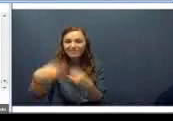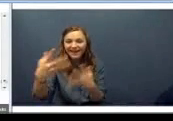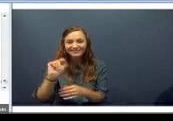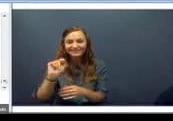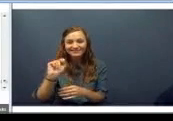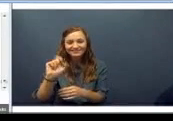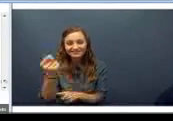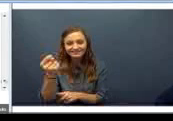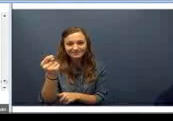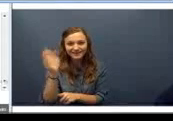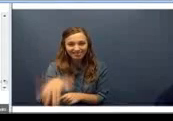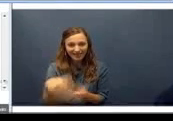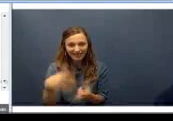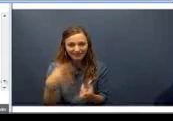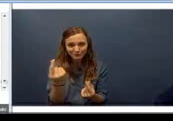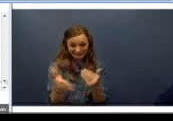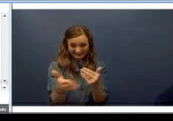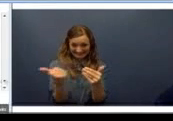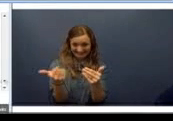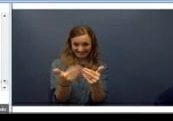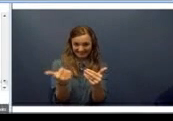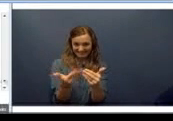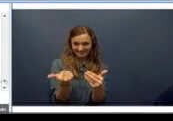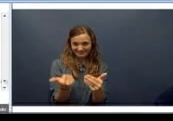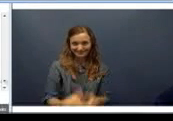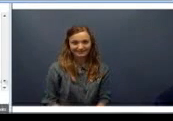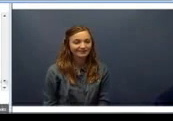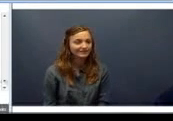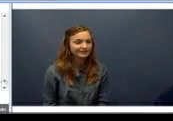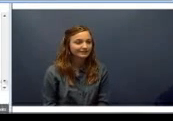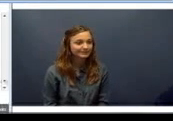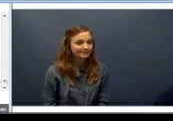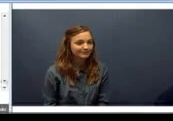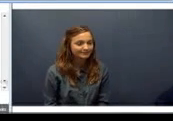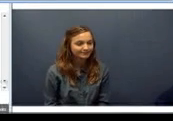just by providing a text equivalent, which is very easy to do.